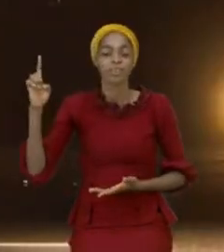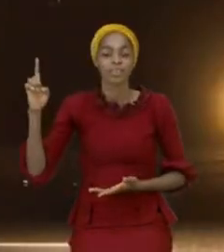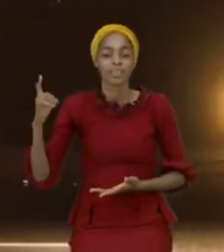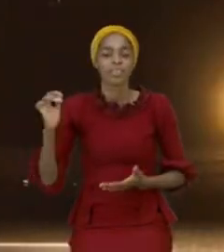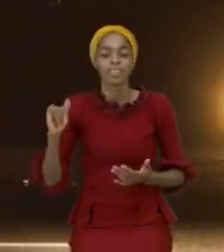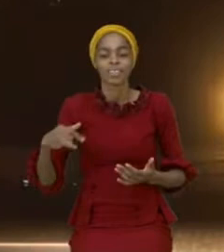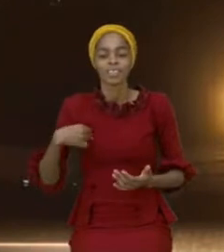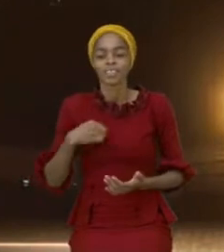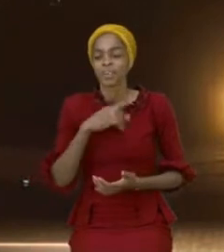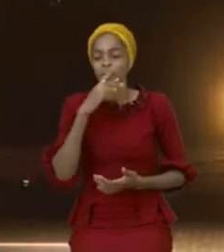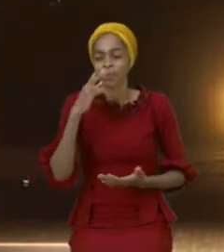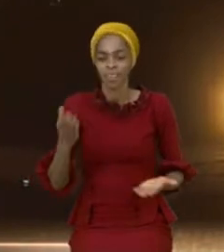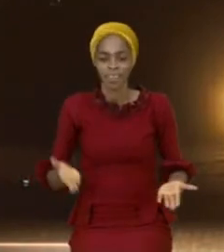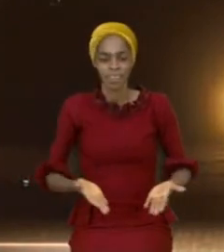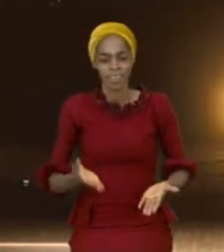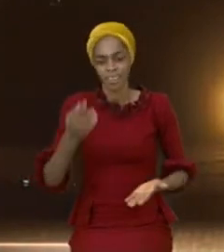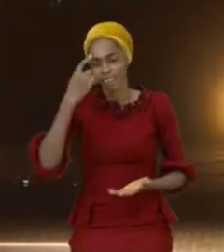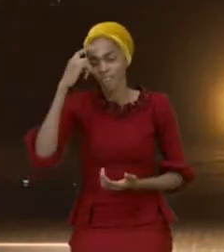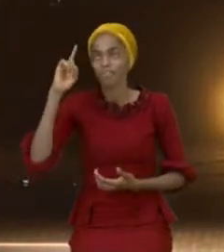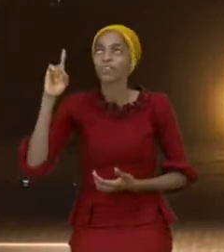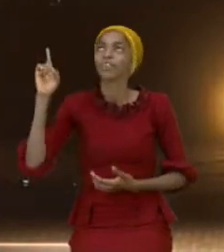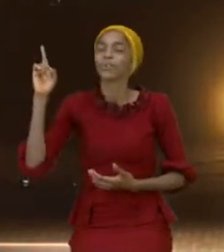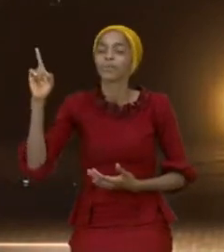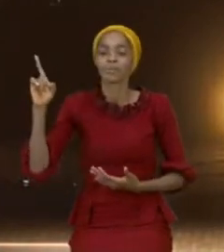Yes, we are here for you.